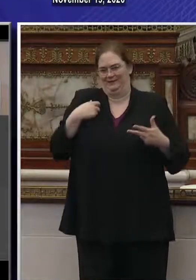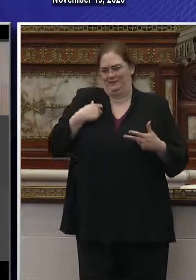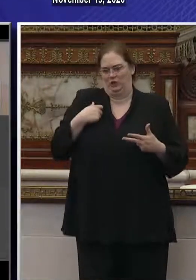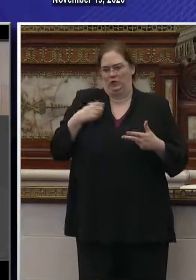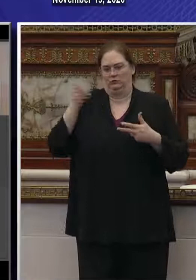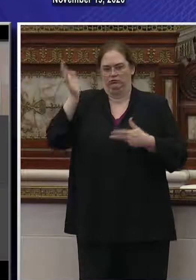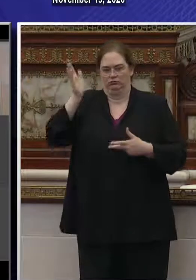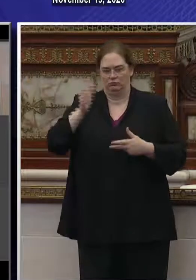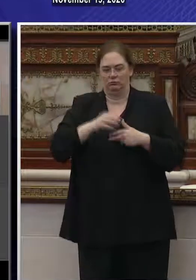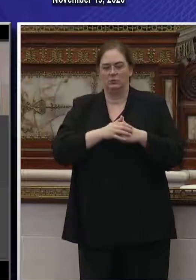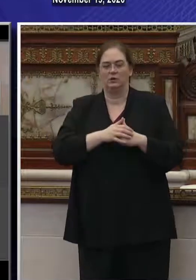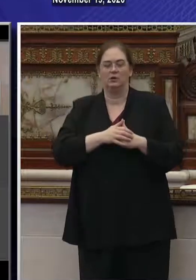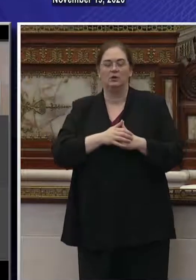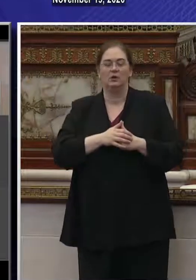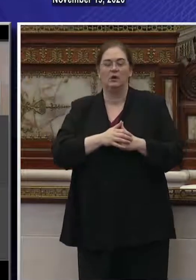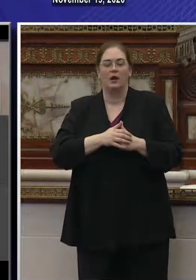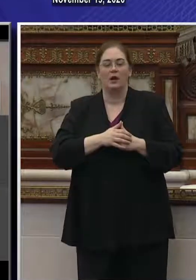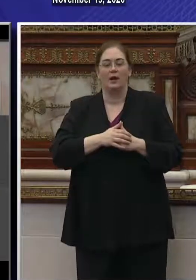from.